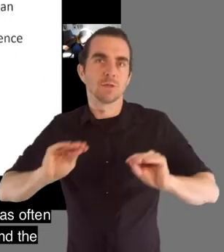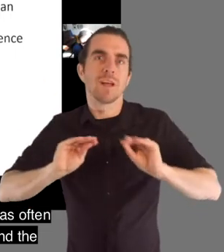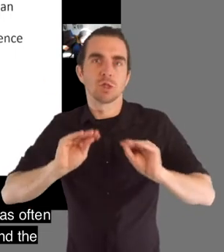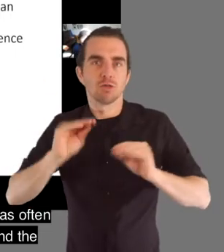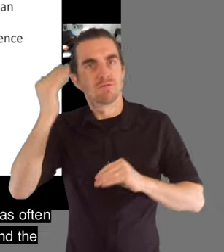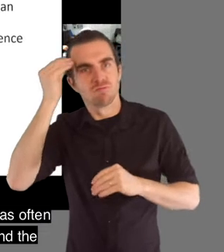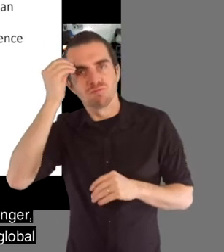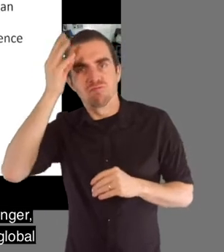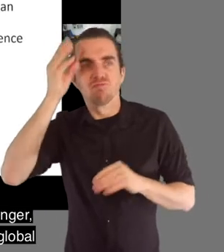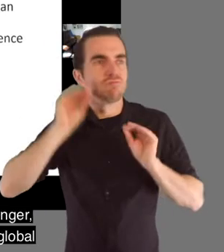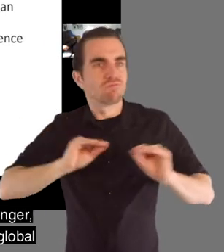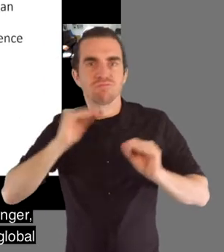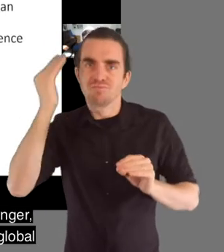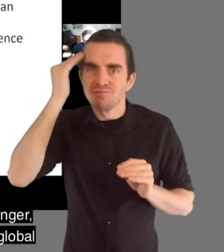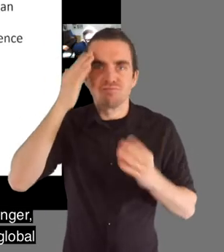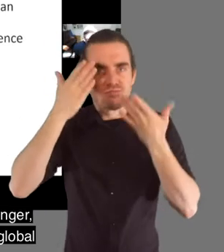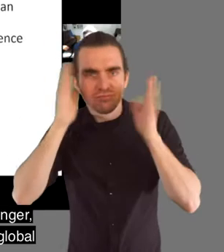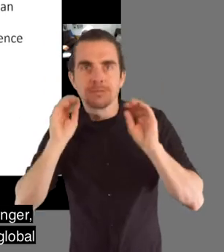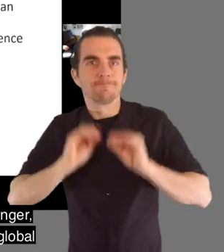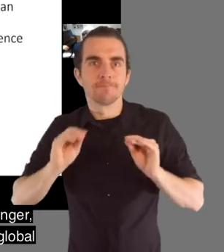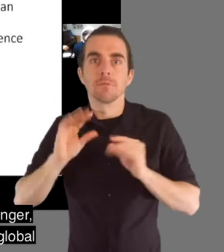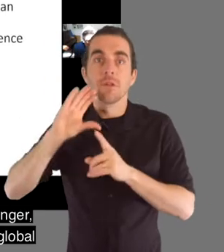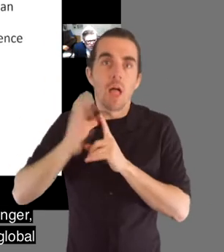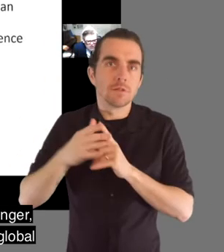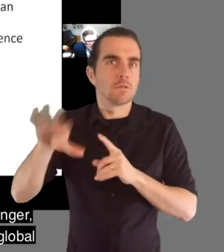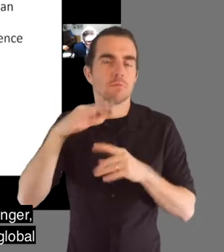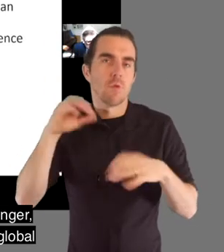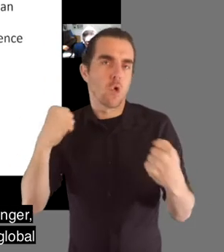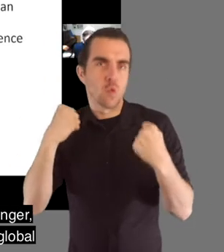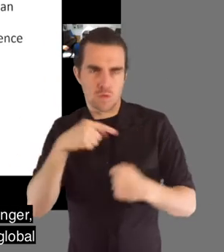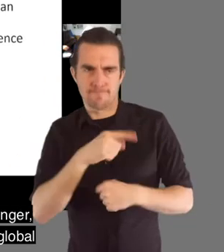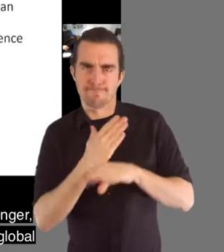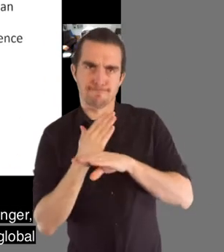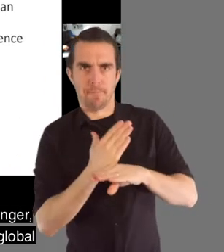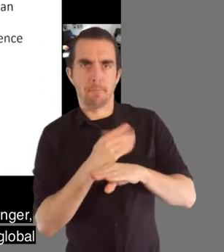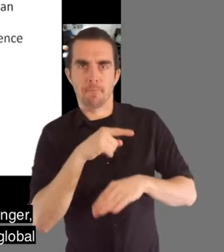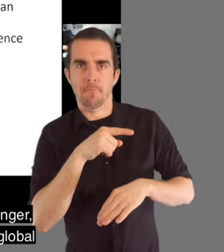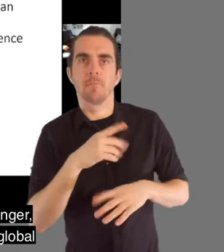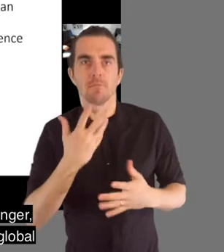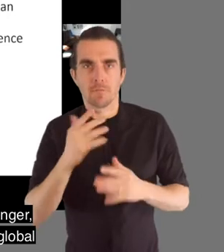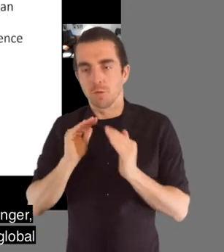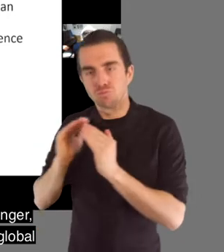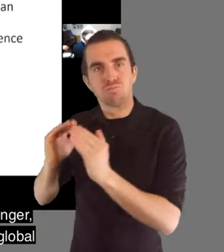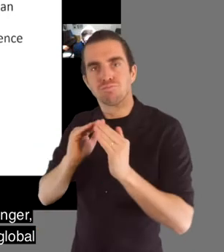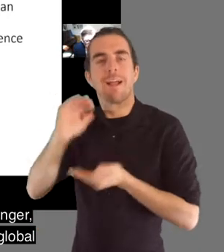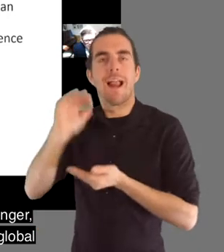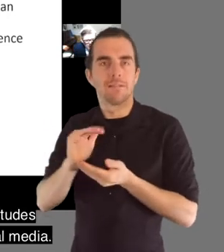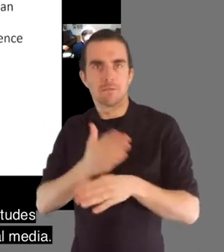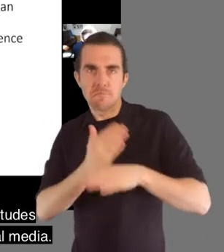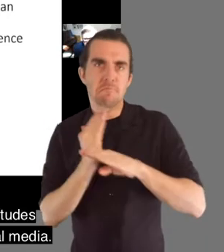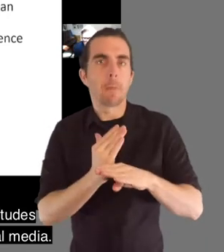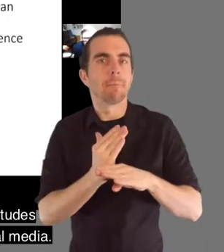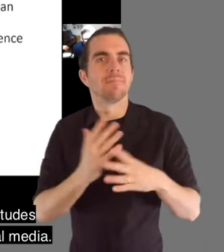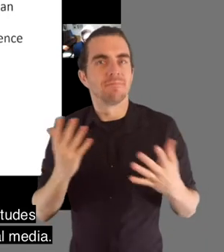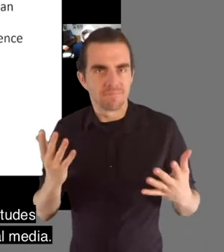and the cultural beliefs are still much stronger than in urban areas where more global